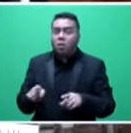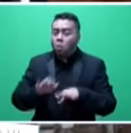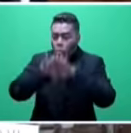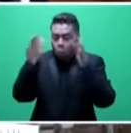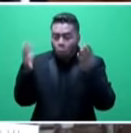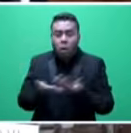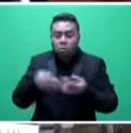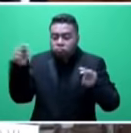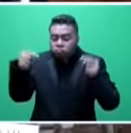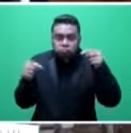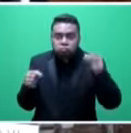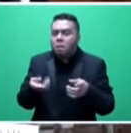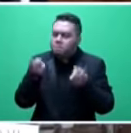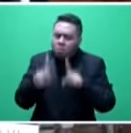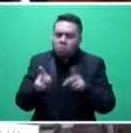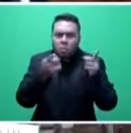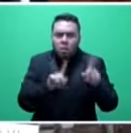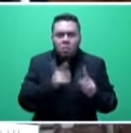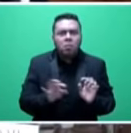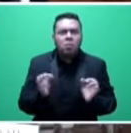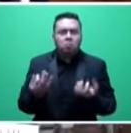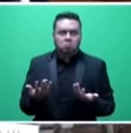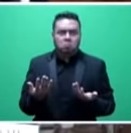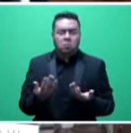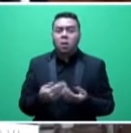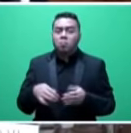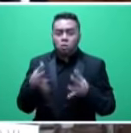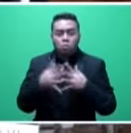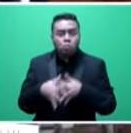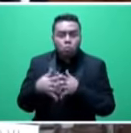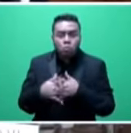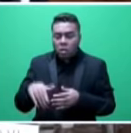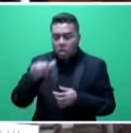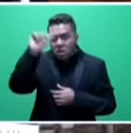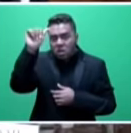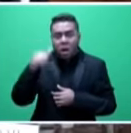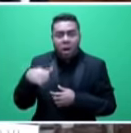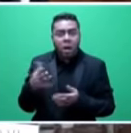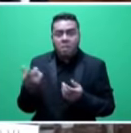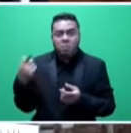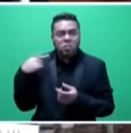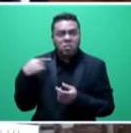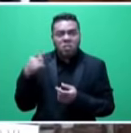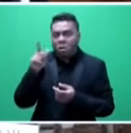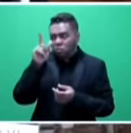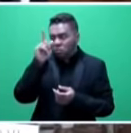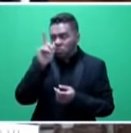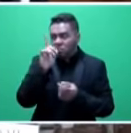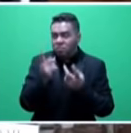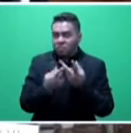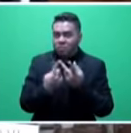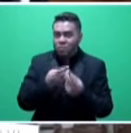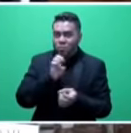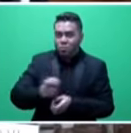where infections have been intense, vis-a-vis the USA, India, Brazil, Russia, and